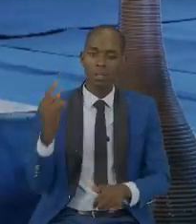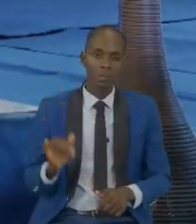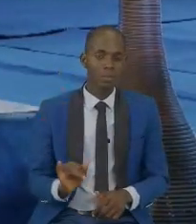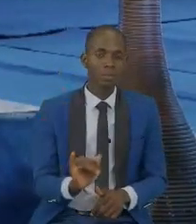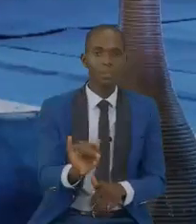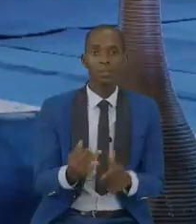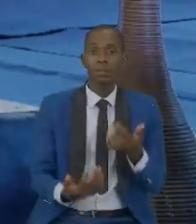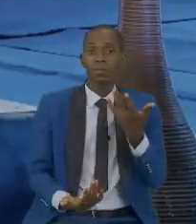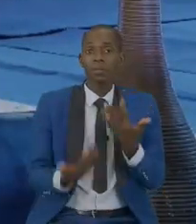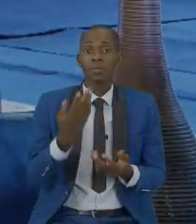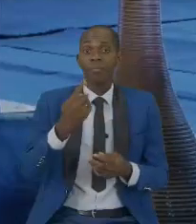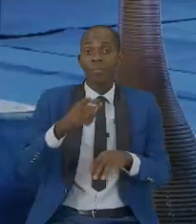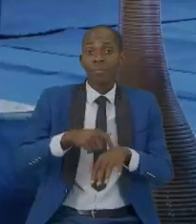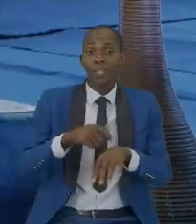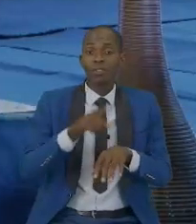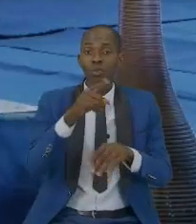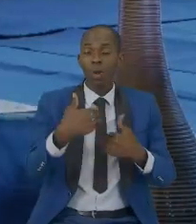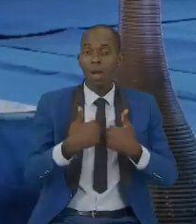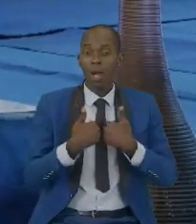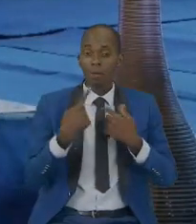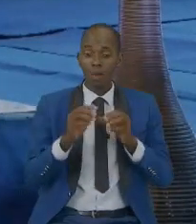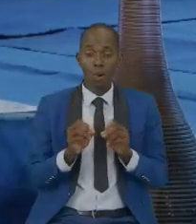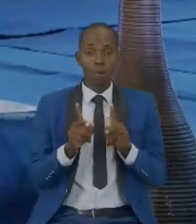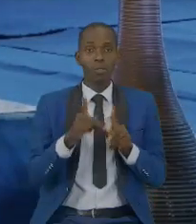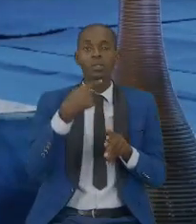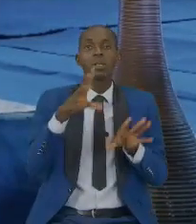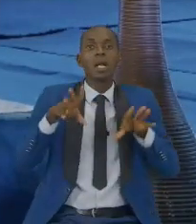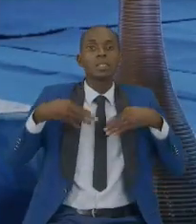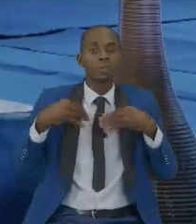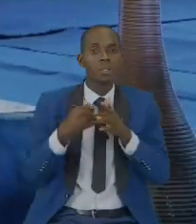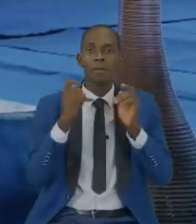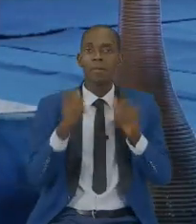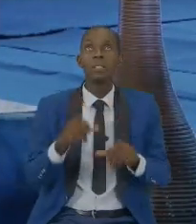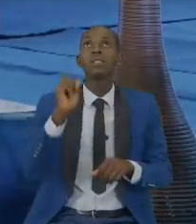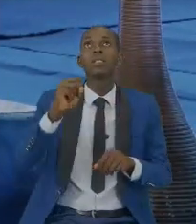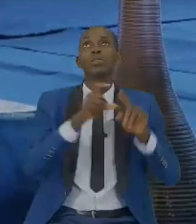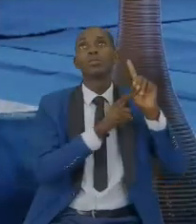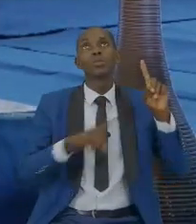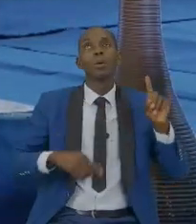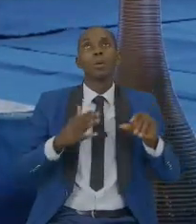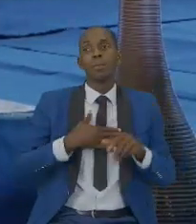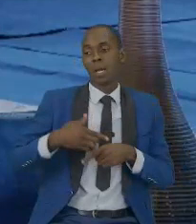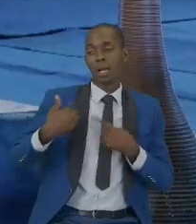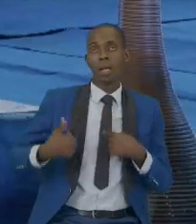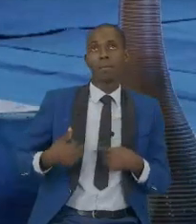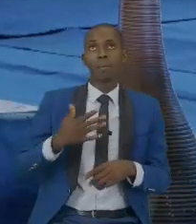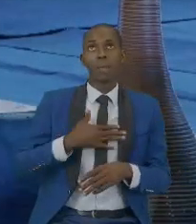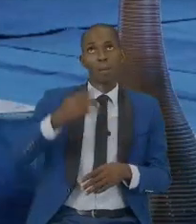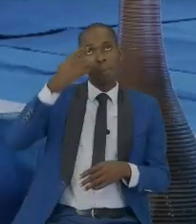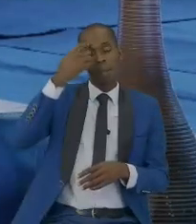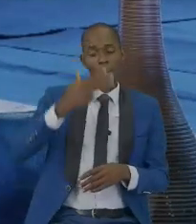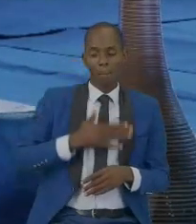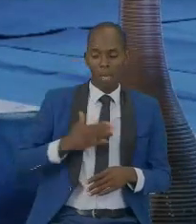furnace, the time you have the chance to say, yes, Lord, my heart, my mind, my